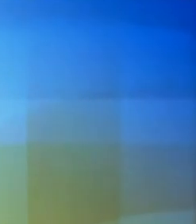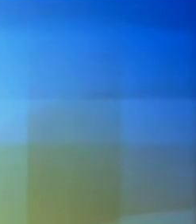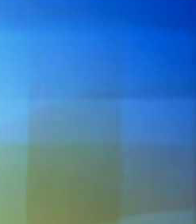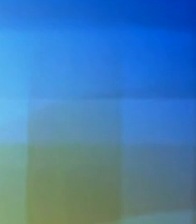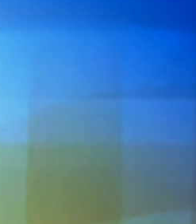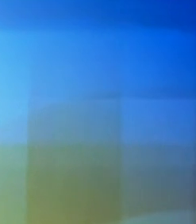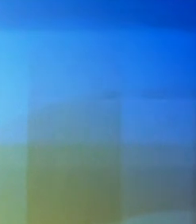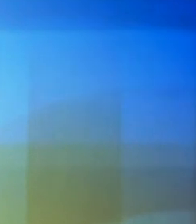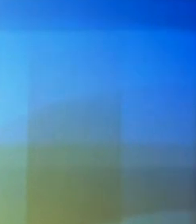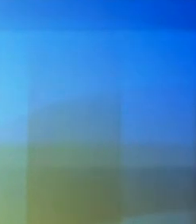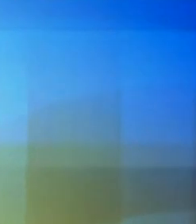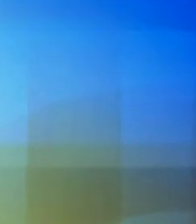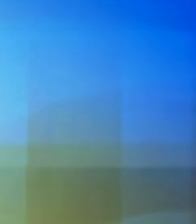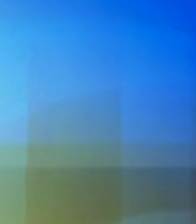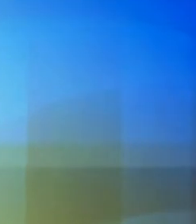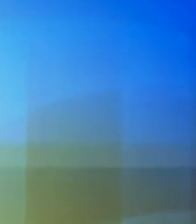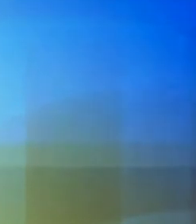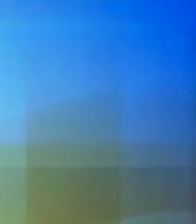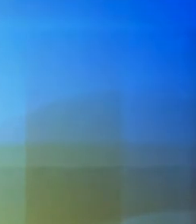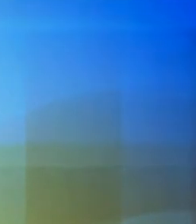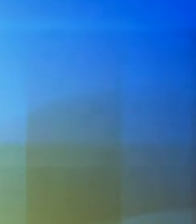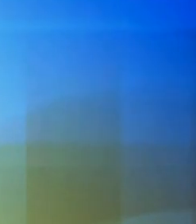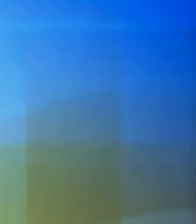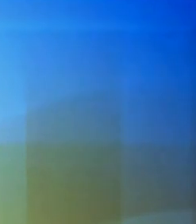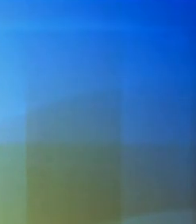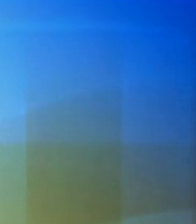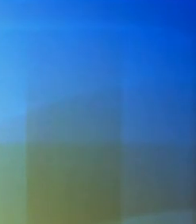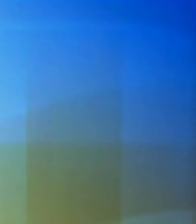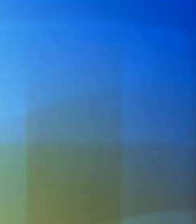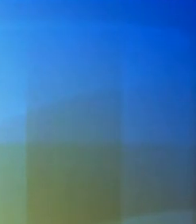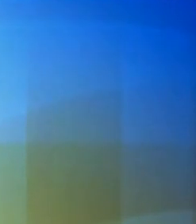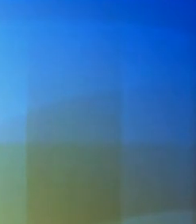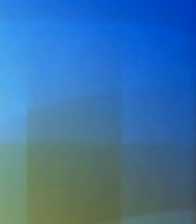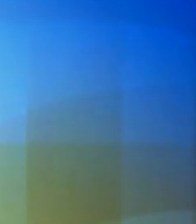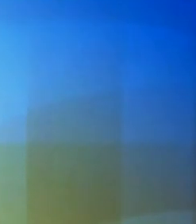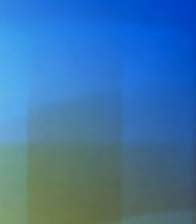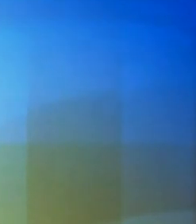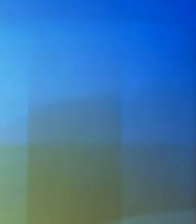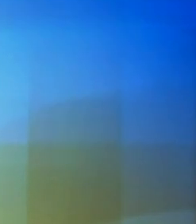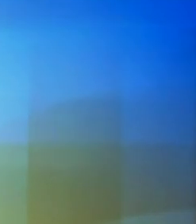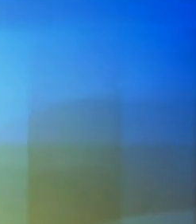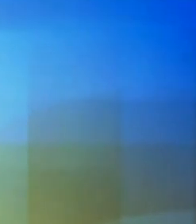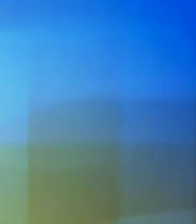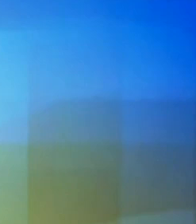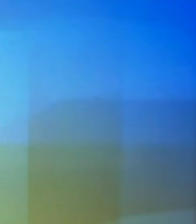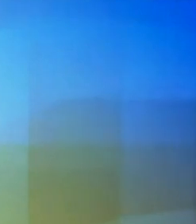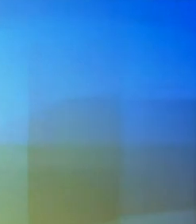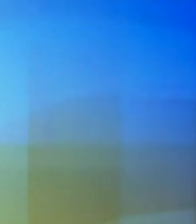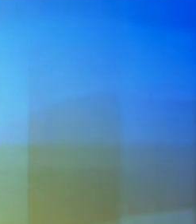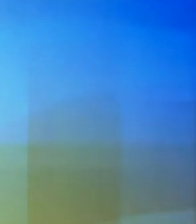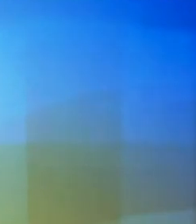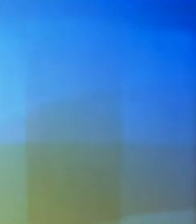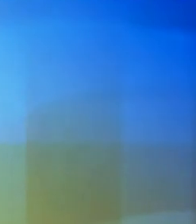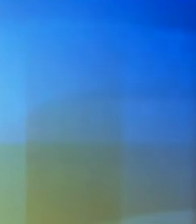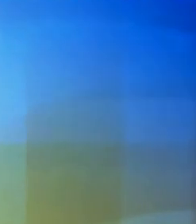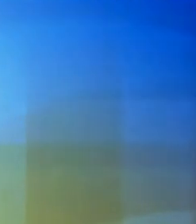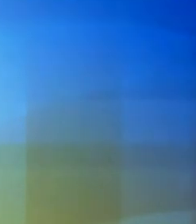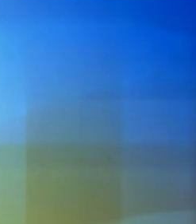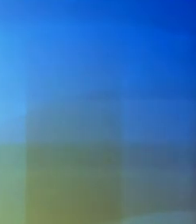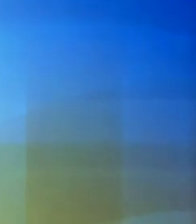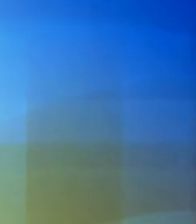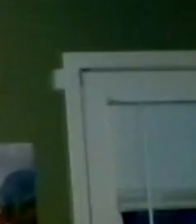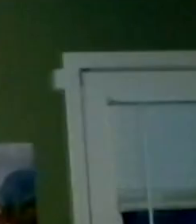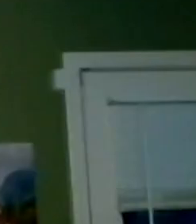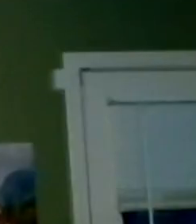opposition to some of the governor's orders and restrictions. And Lawrence, the governor's been sued again over rules for protests around the state